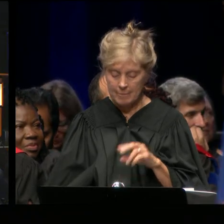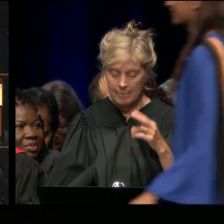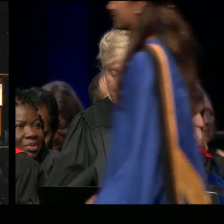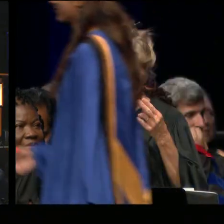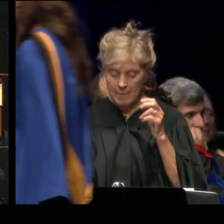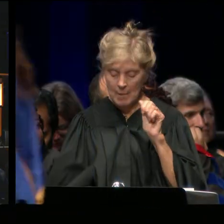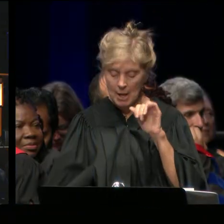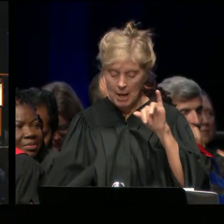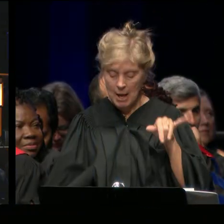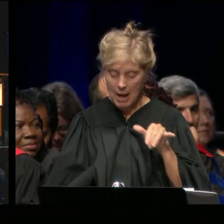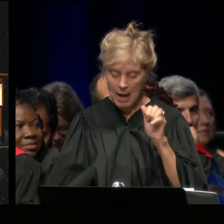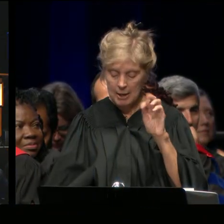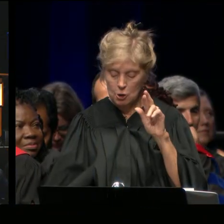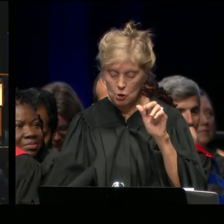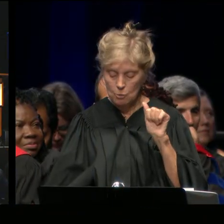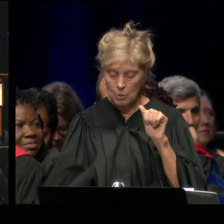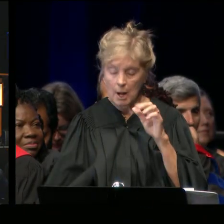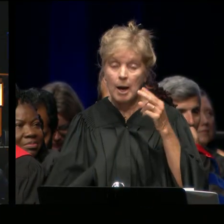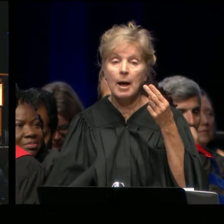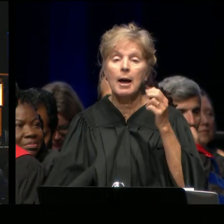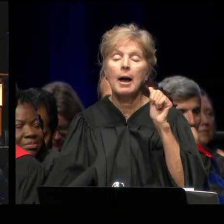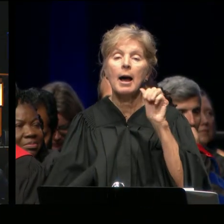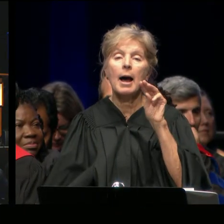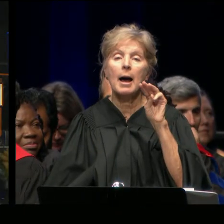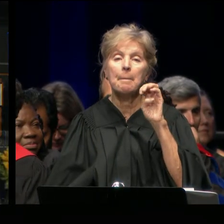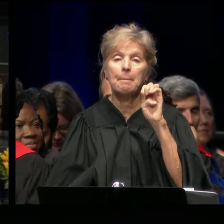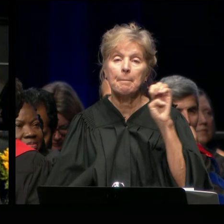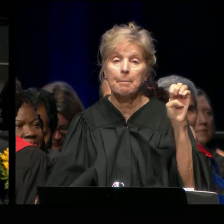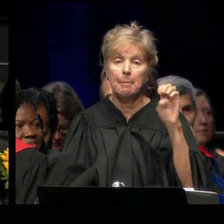Hajra Hamid, with distinction.